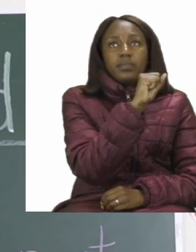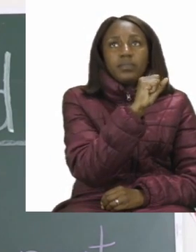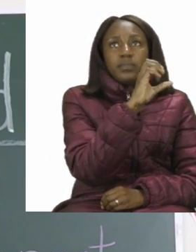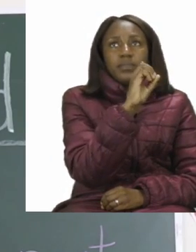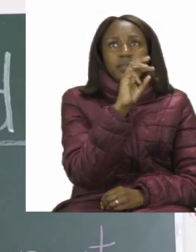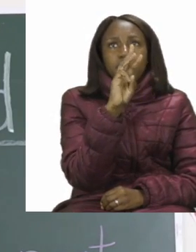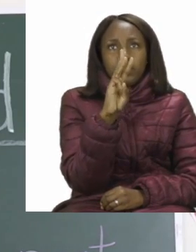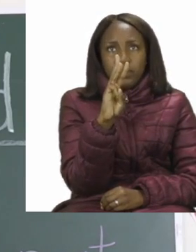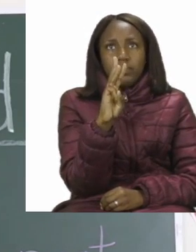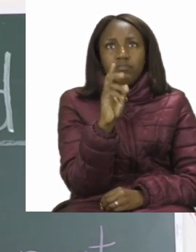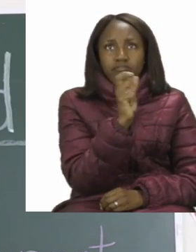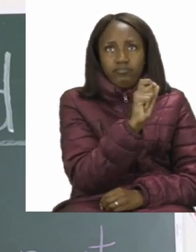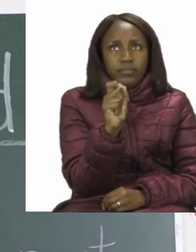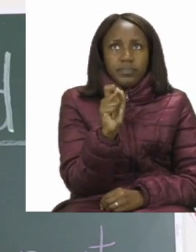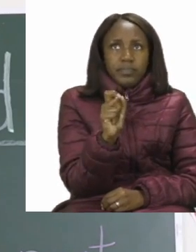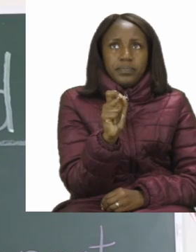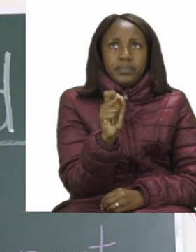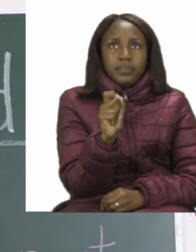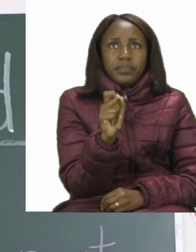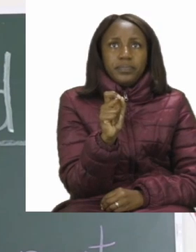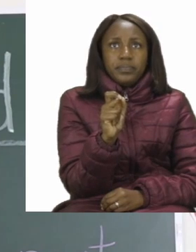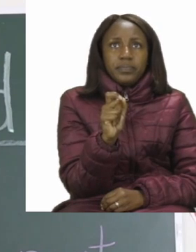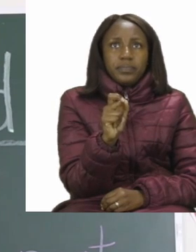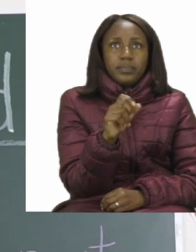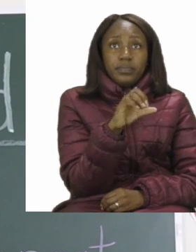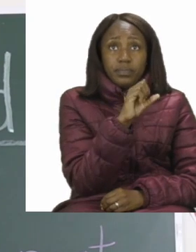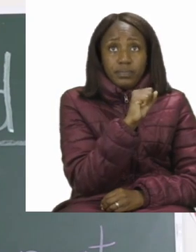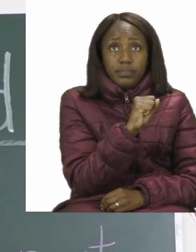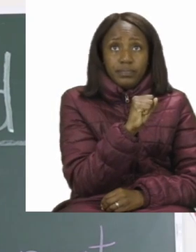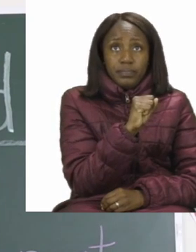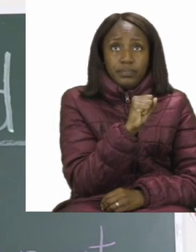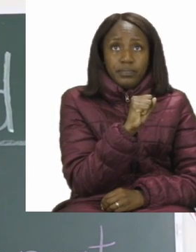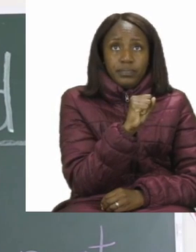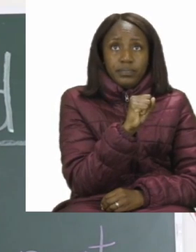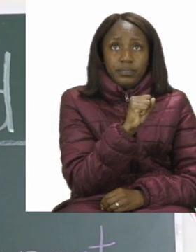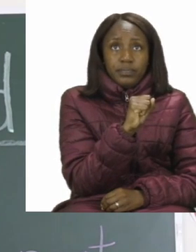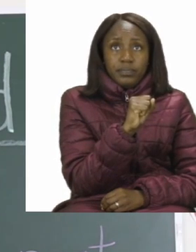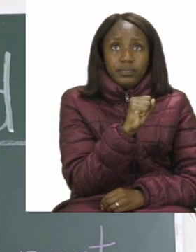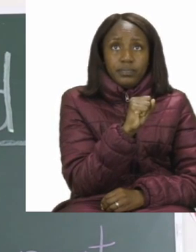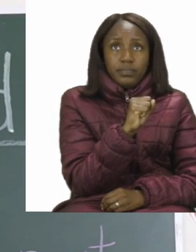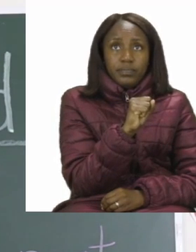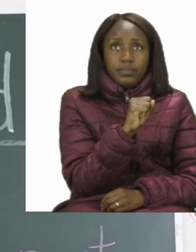Let's write it in and see if it fits.